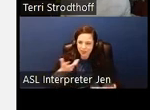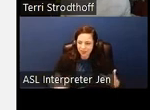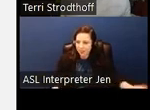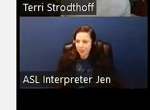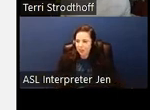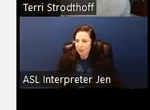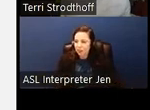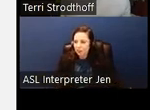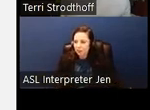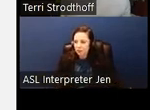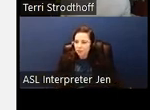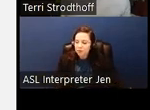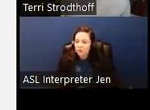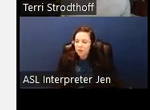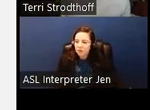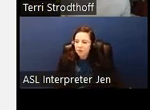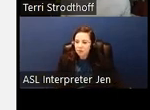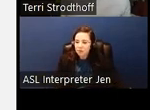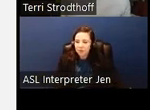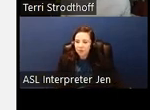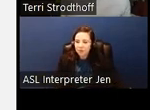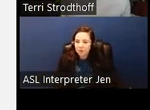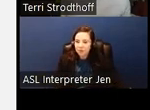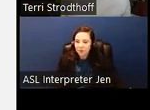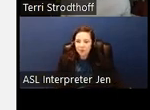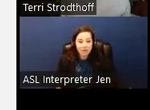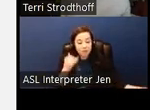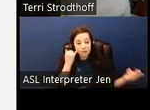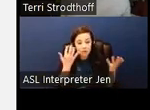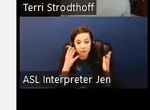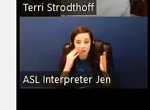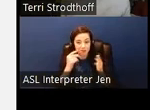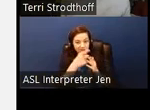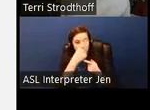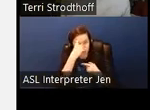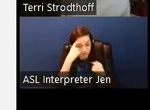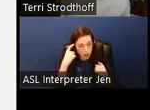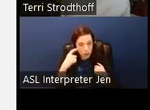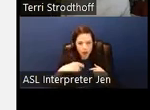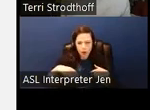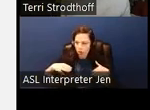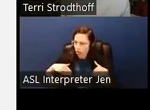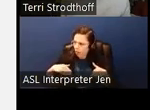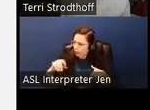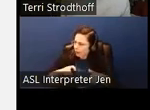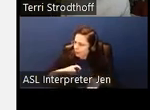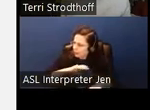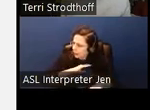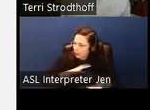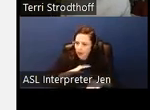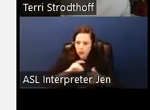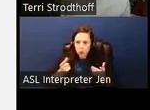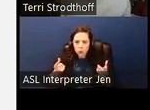And if we've experienced this kind of trauma, or if we've experienced the not getting our needs met, how do we figure it